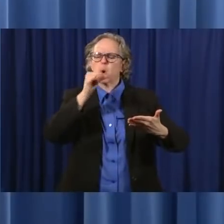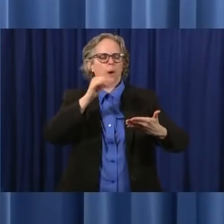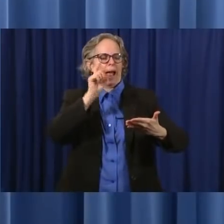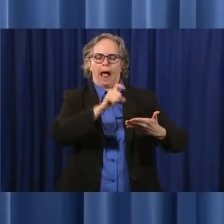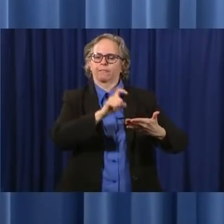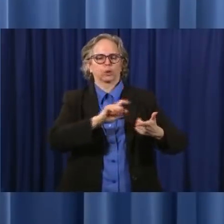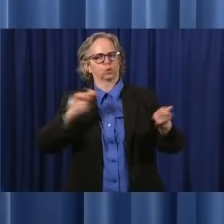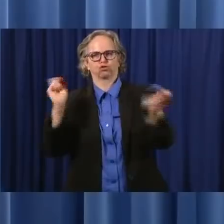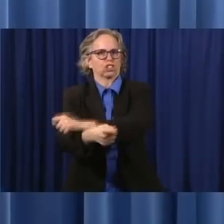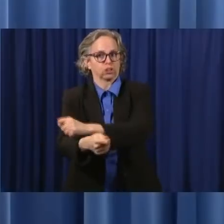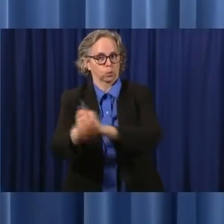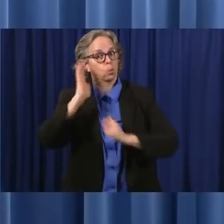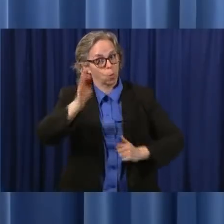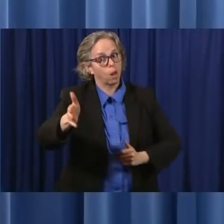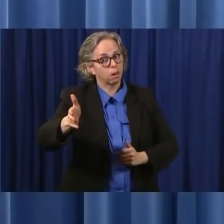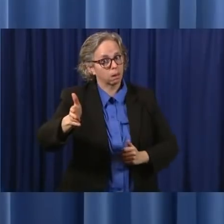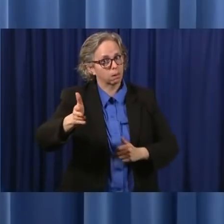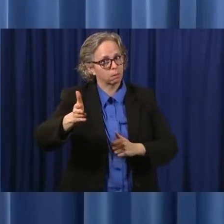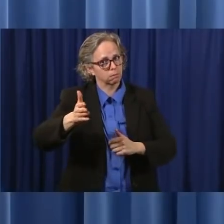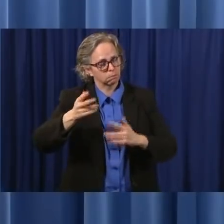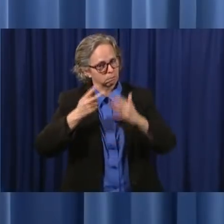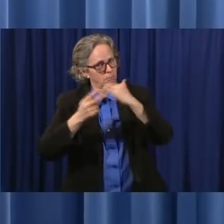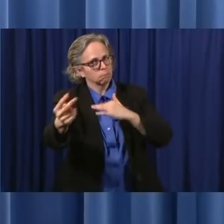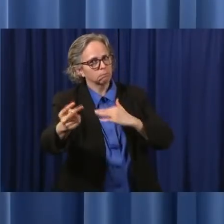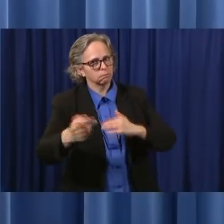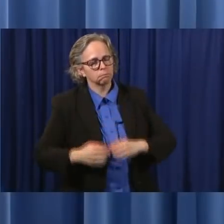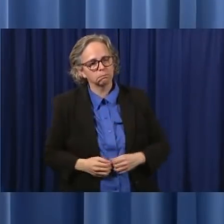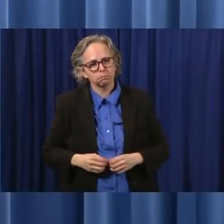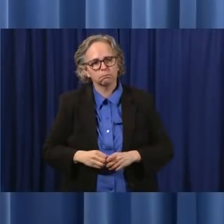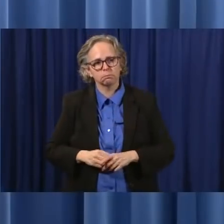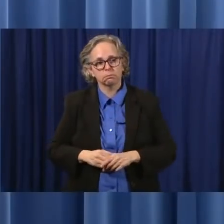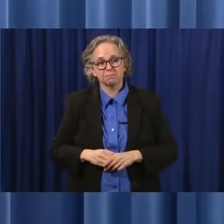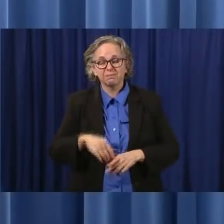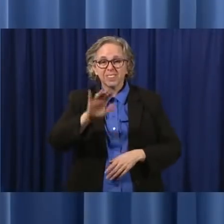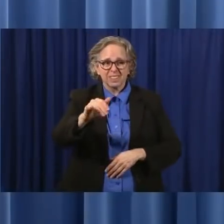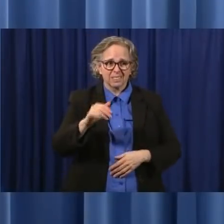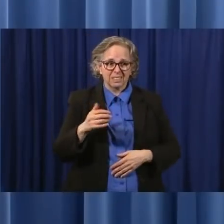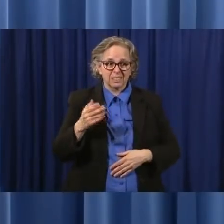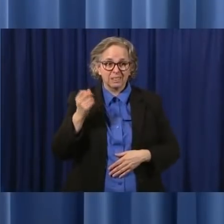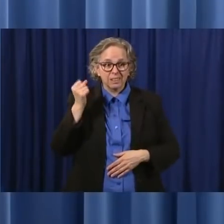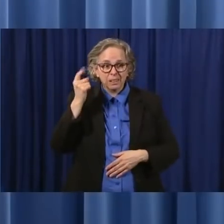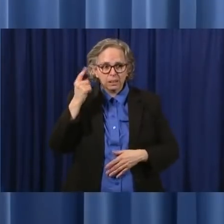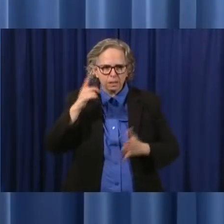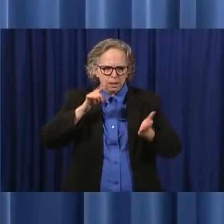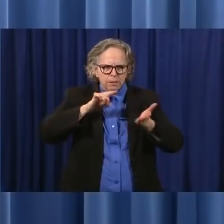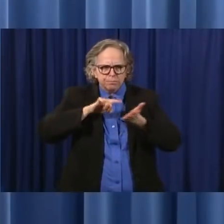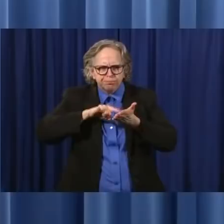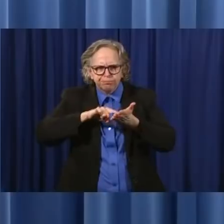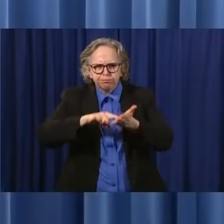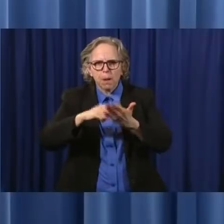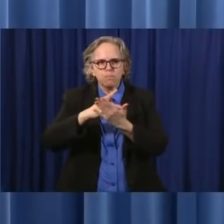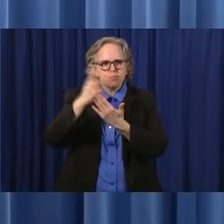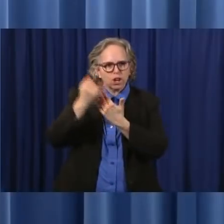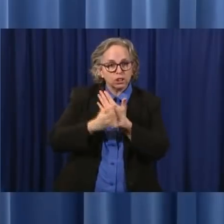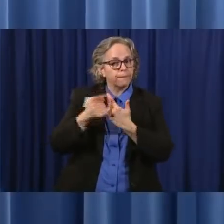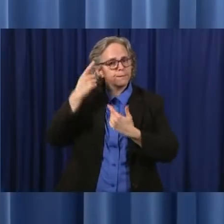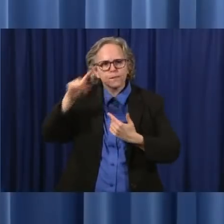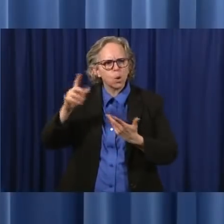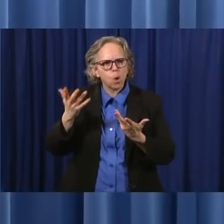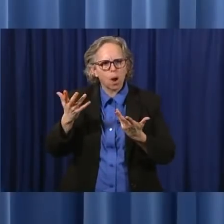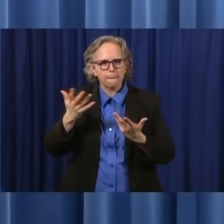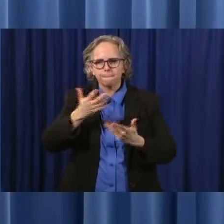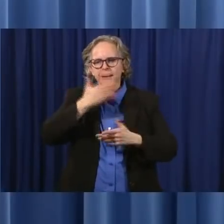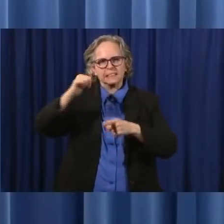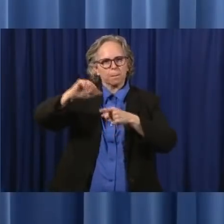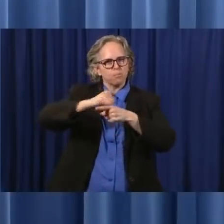forward. We will be conducting a research project to study best practices for controlling the spread